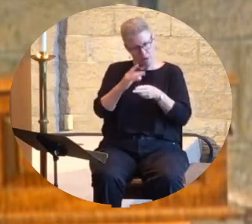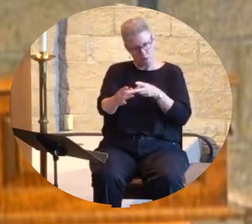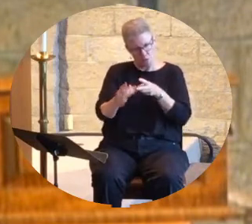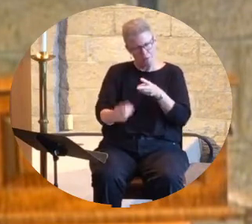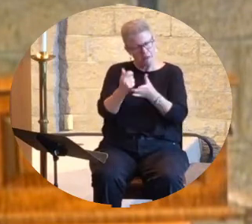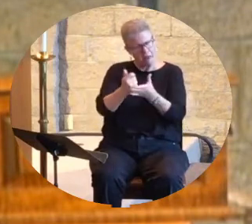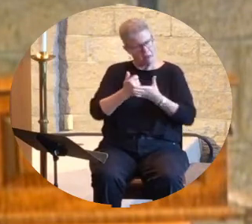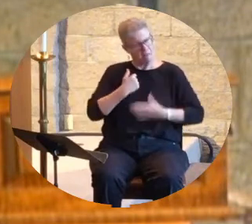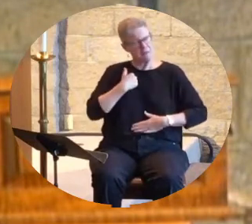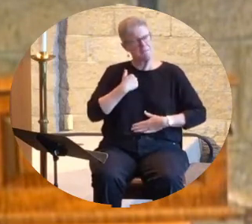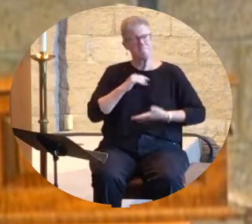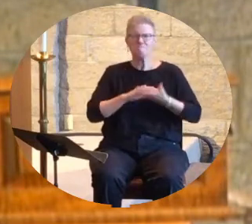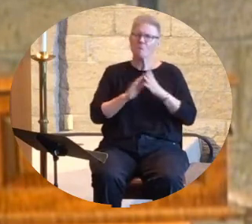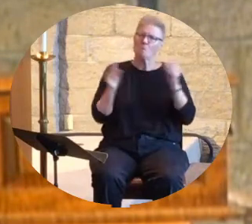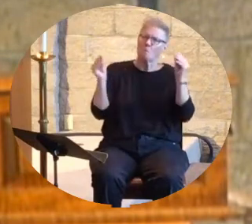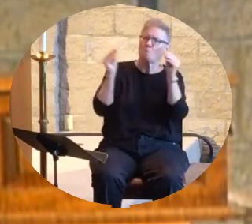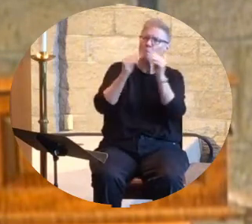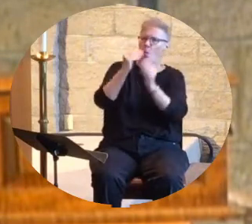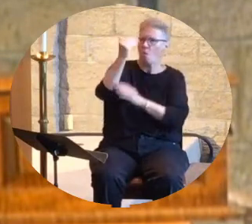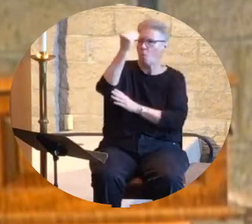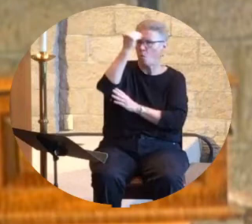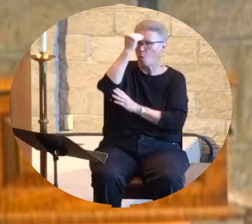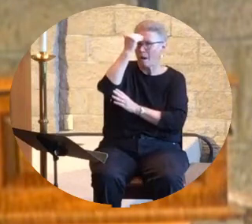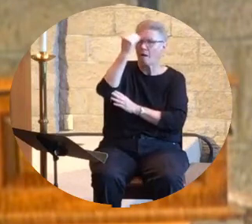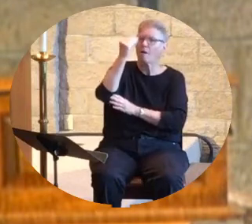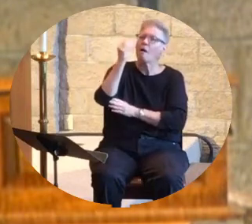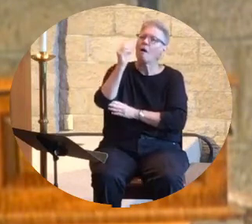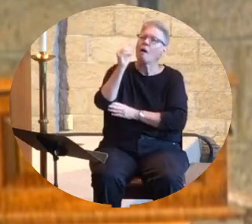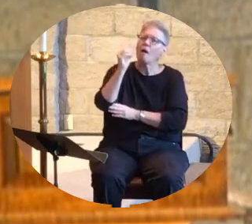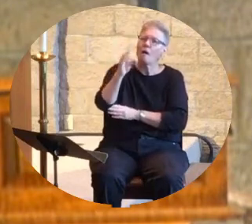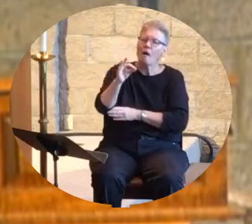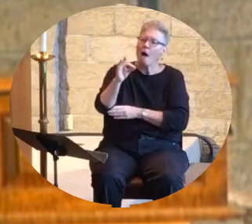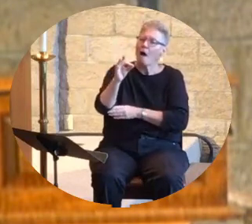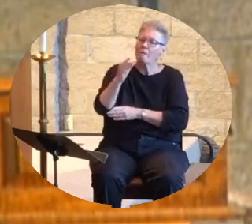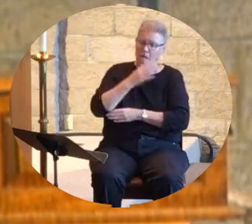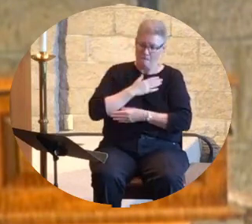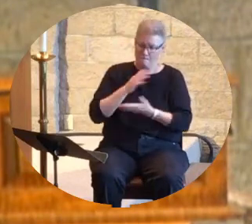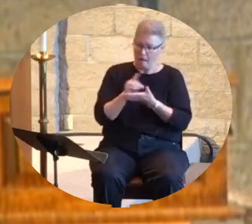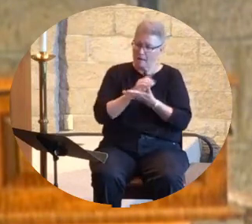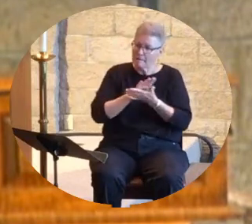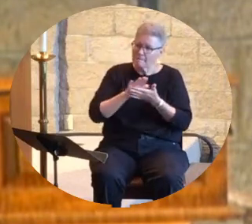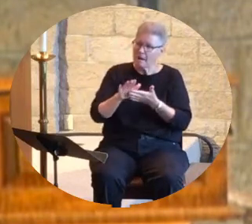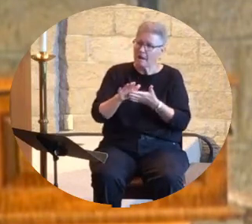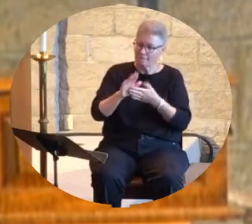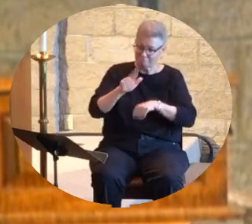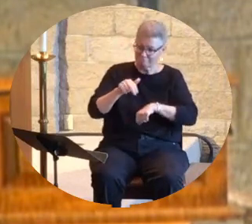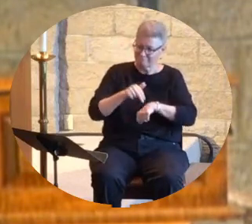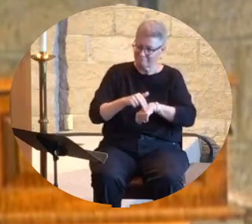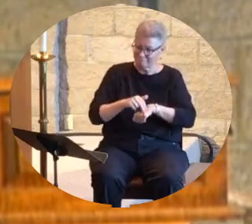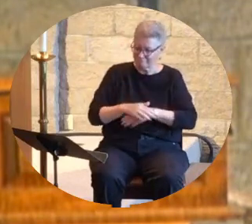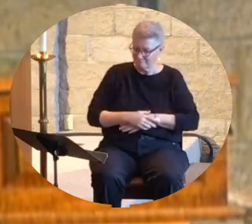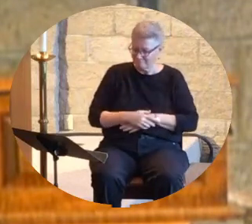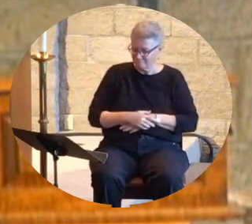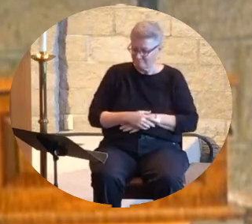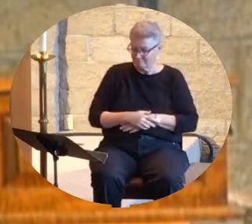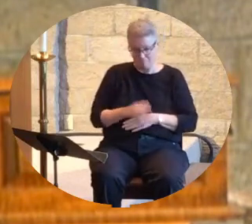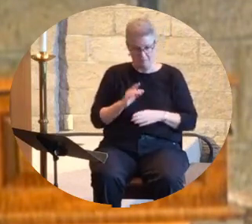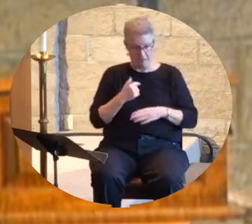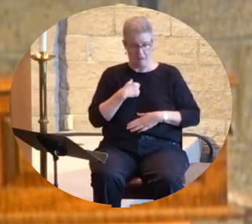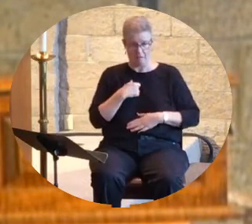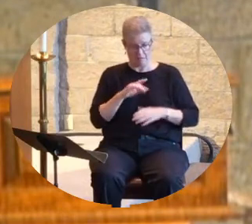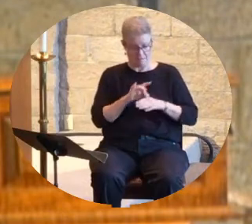awareness of my divine nature. As I grow spiritually, I use my